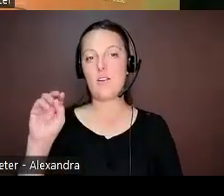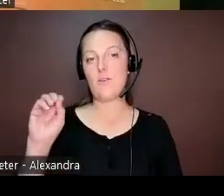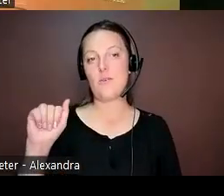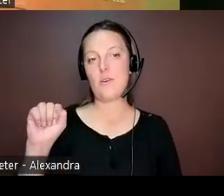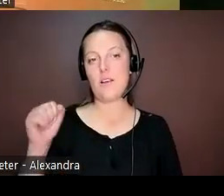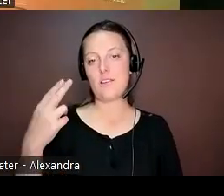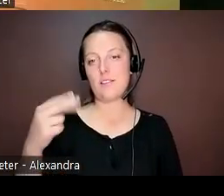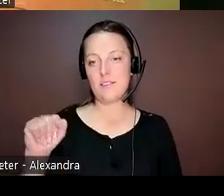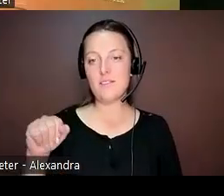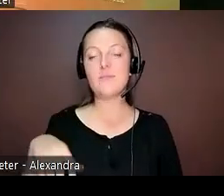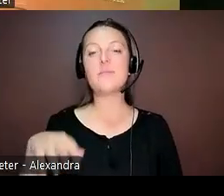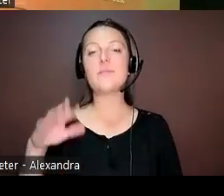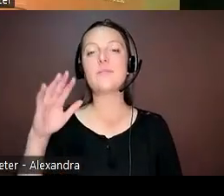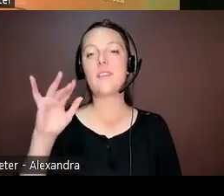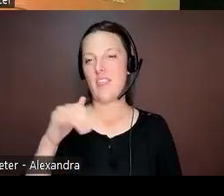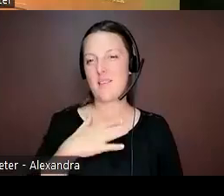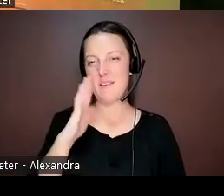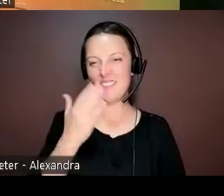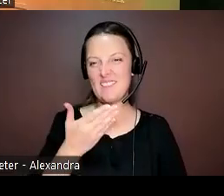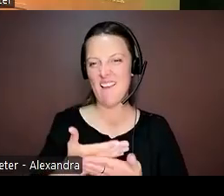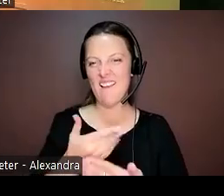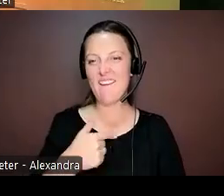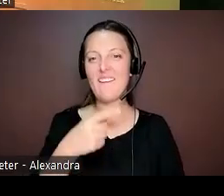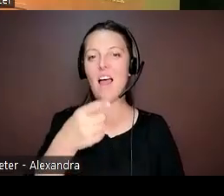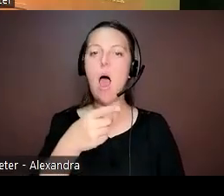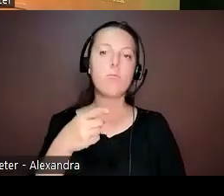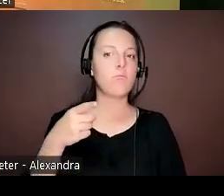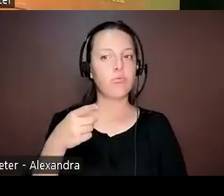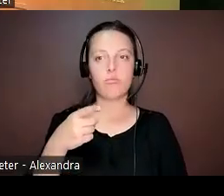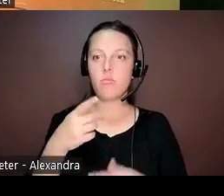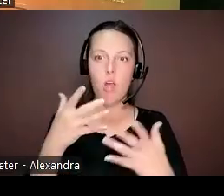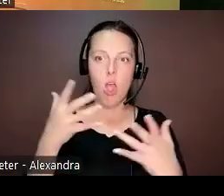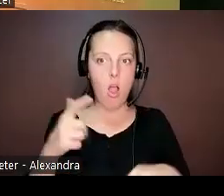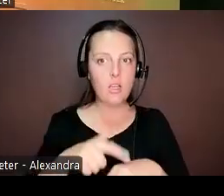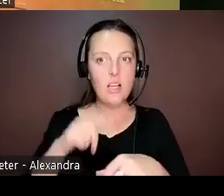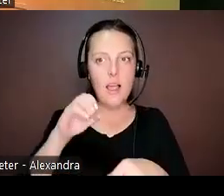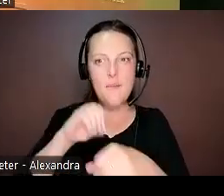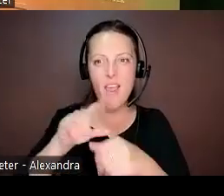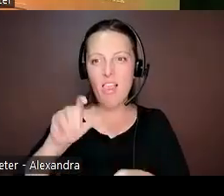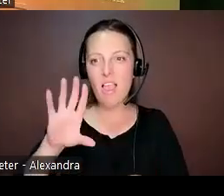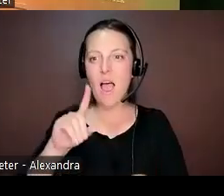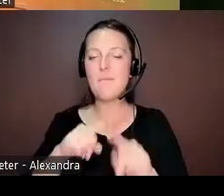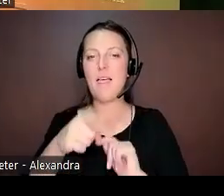in the lab. And so I decided, and that's him holding this stethoscope that I still have.